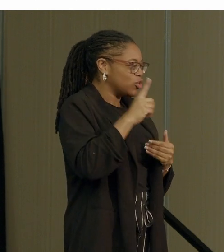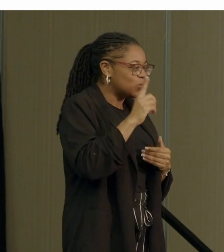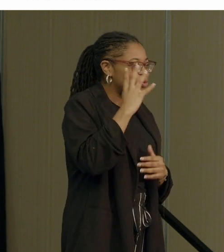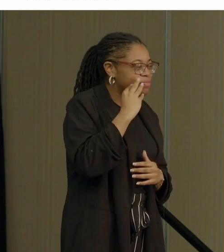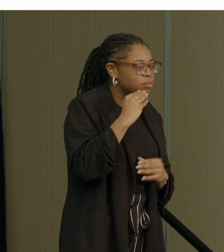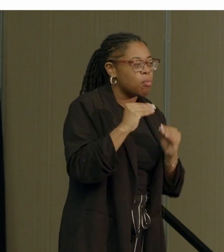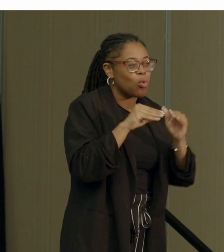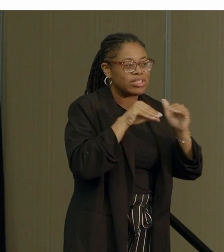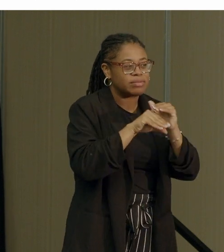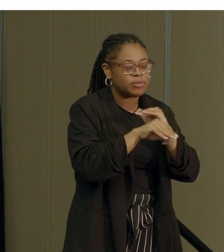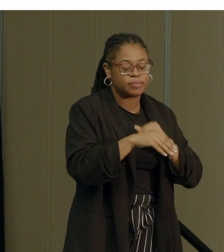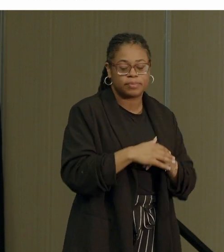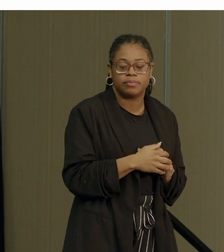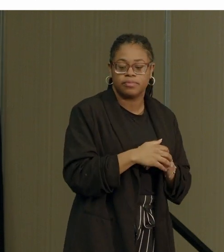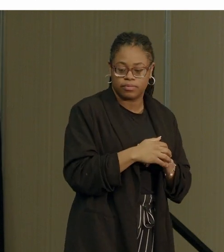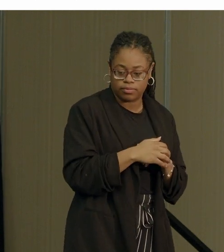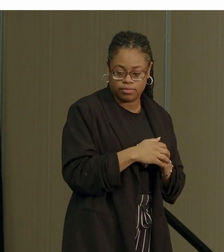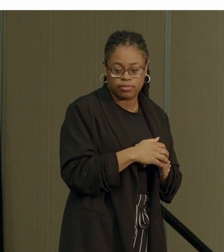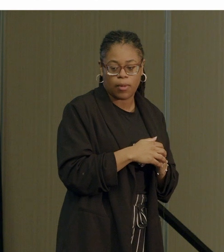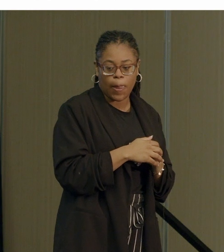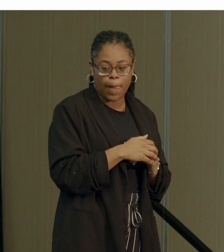more accessible.